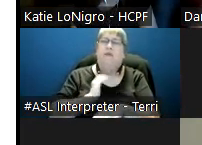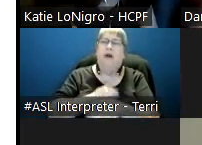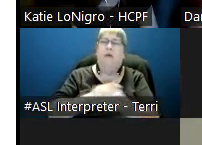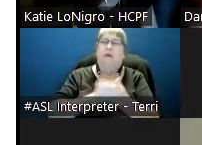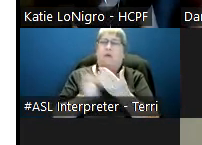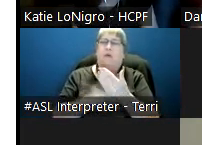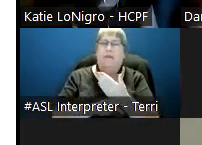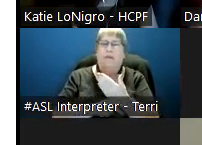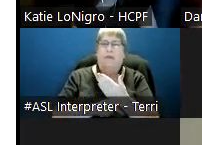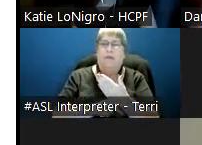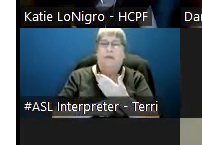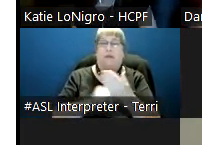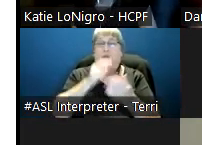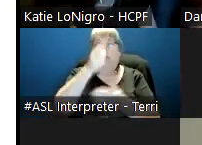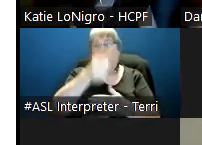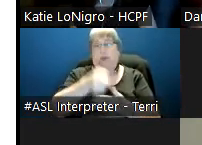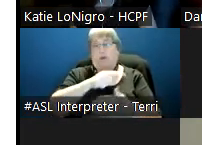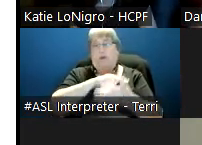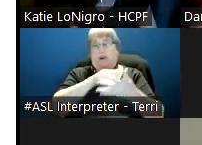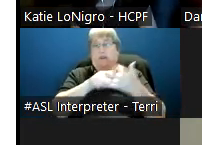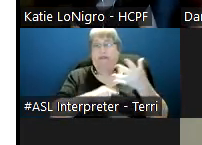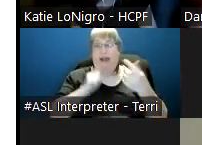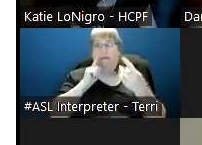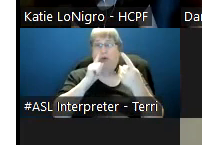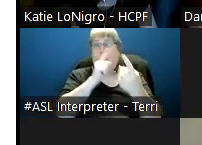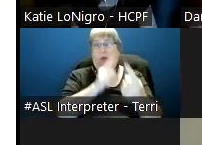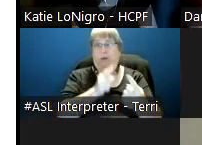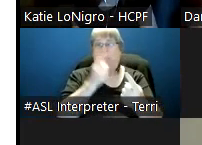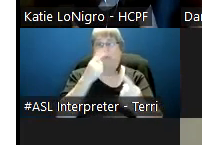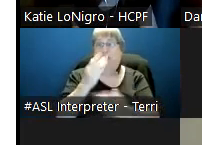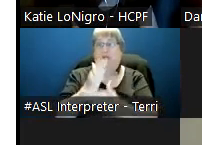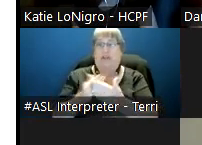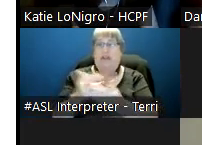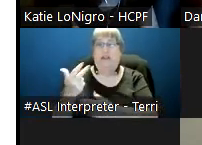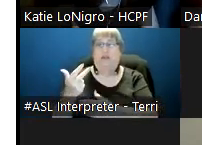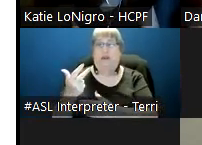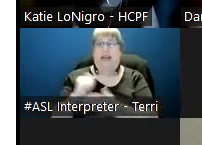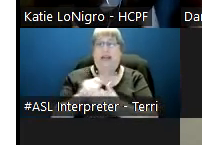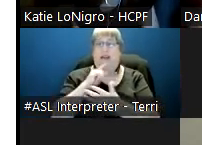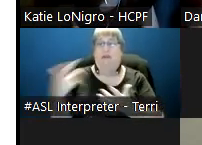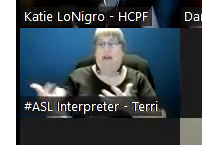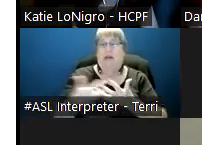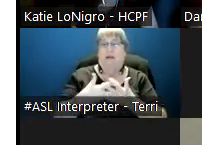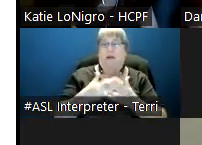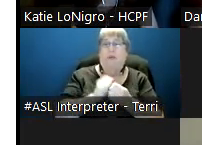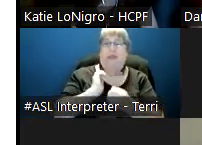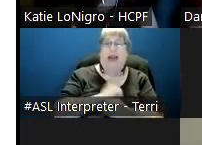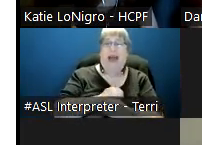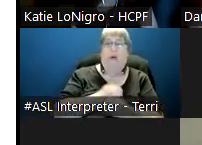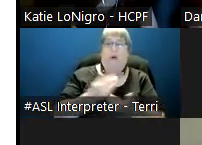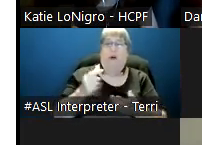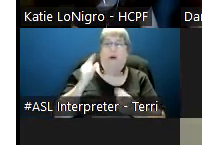the overarching goals for phase 3, and they really align with the goals here at HCPF. They are to improve quality care